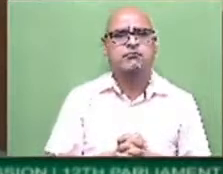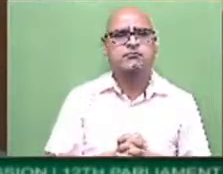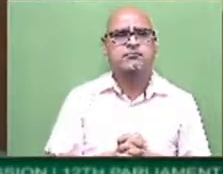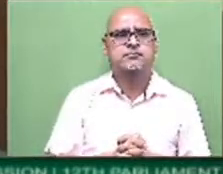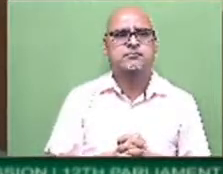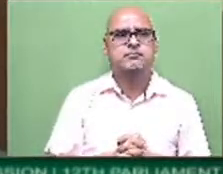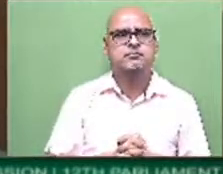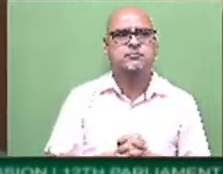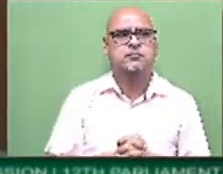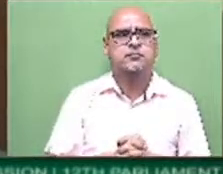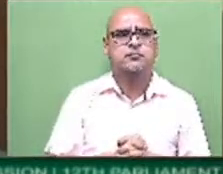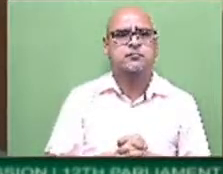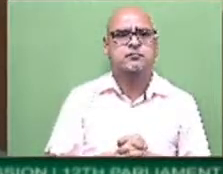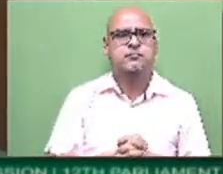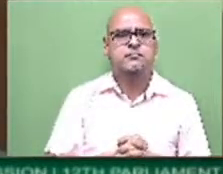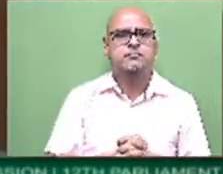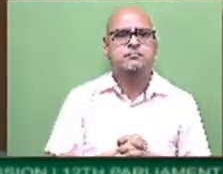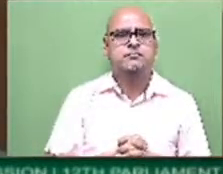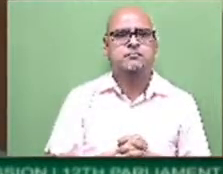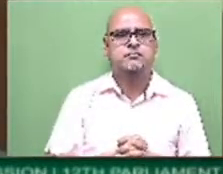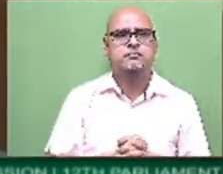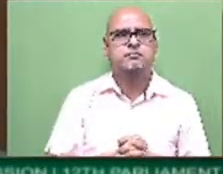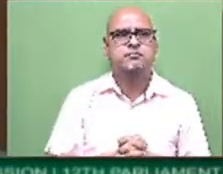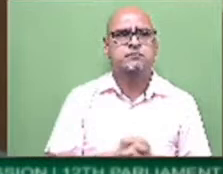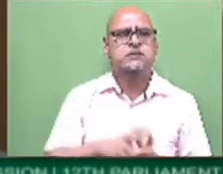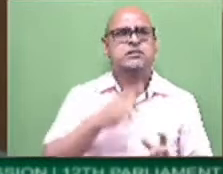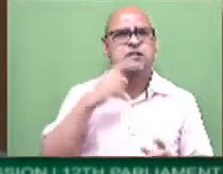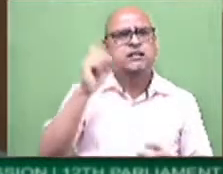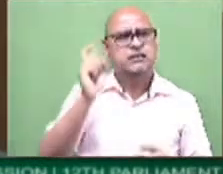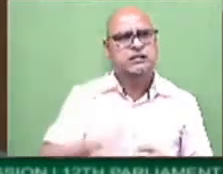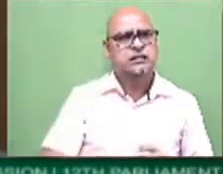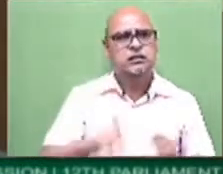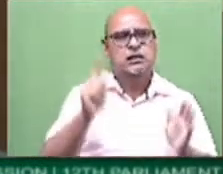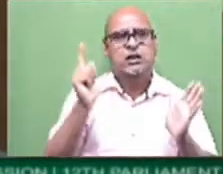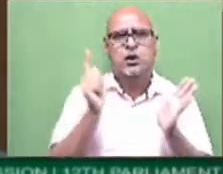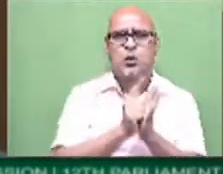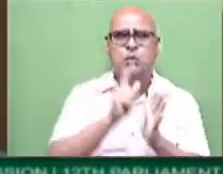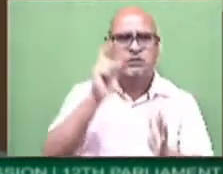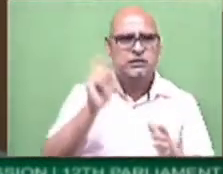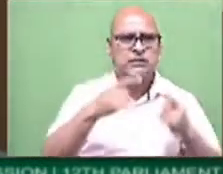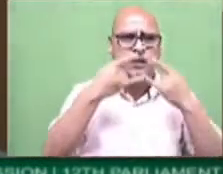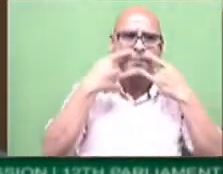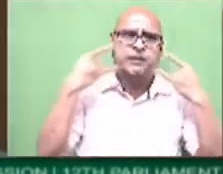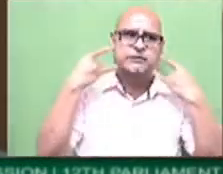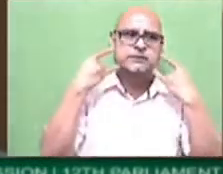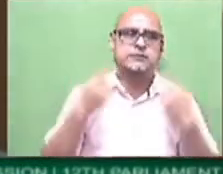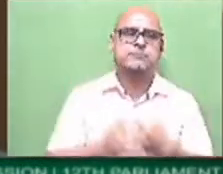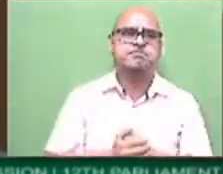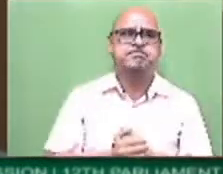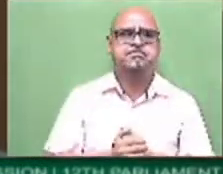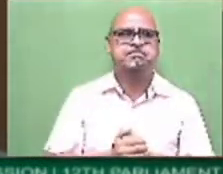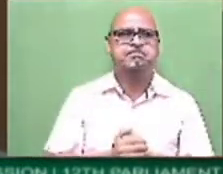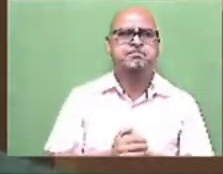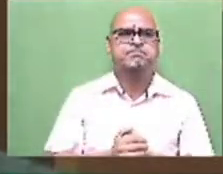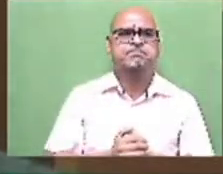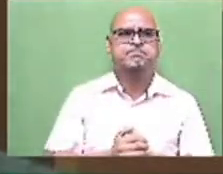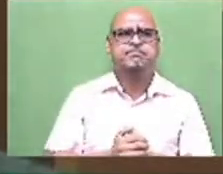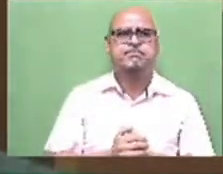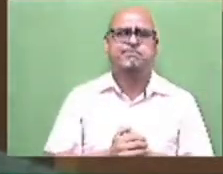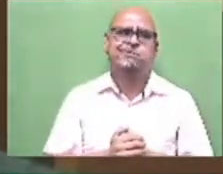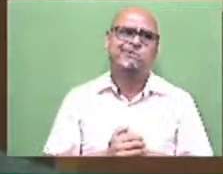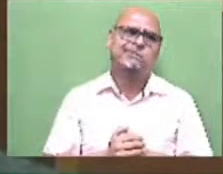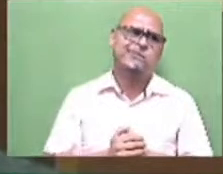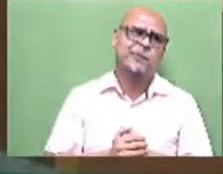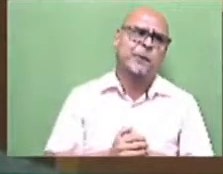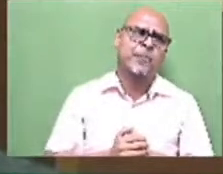making the wearing of masks mandatory is a sort of nebulous issue. I mean, yes, there are things we can define